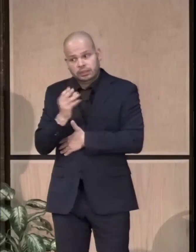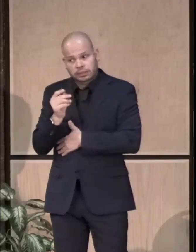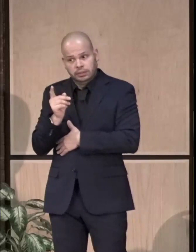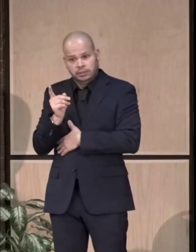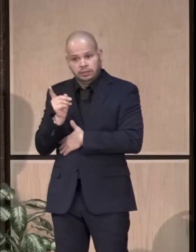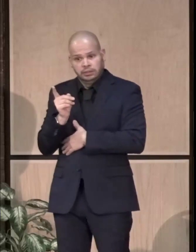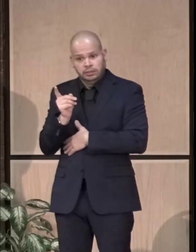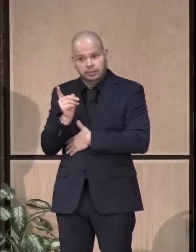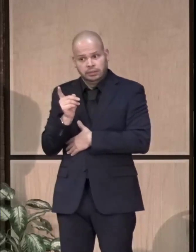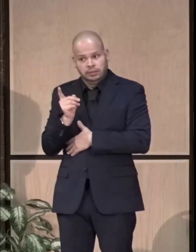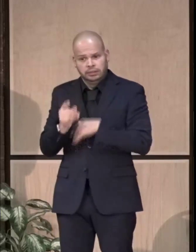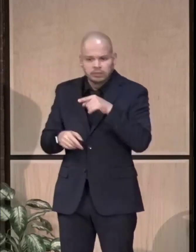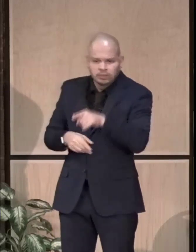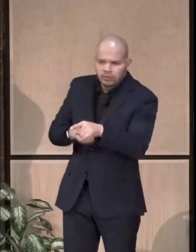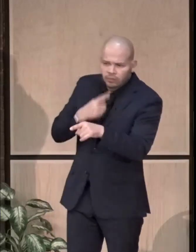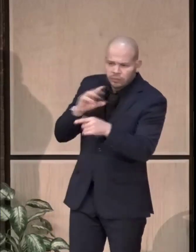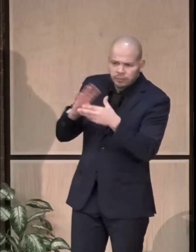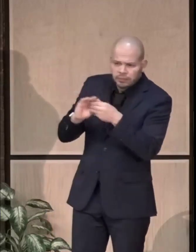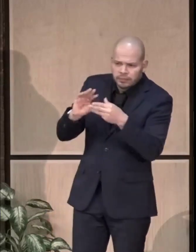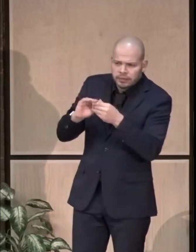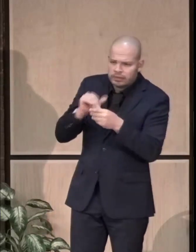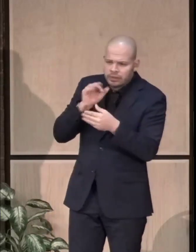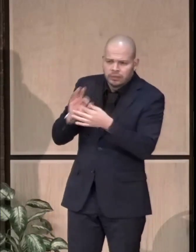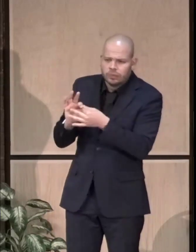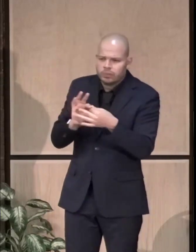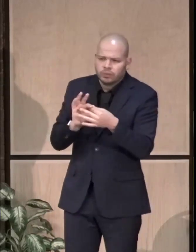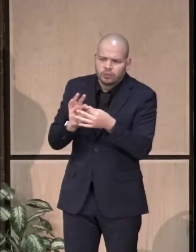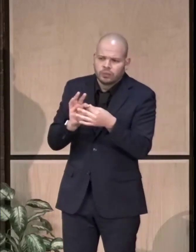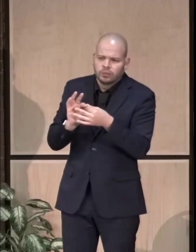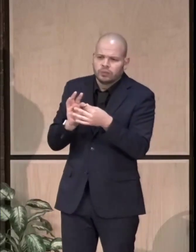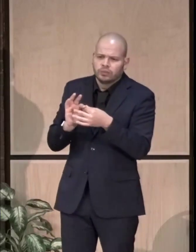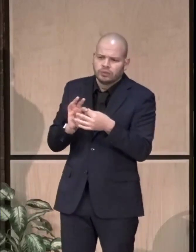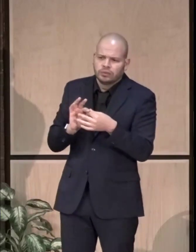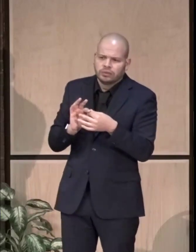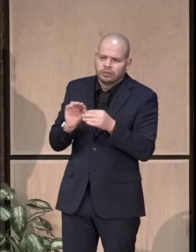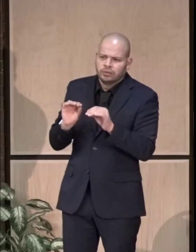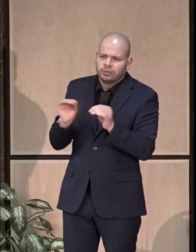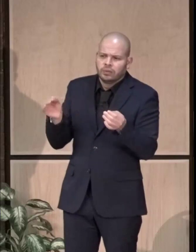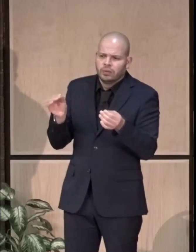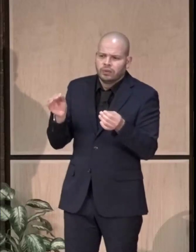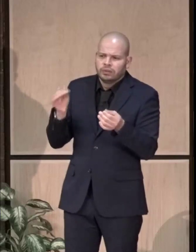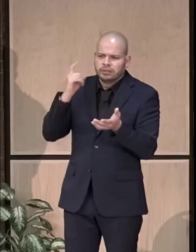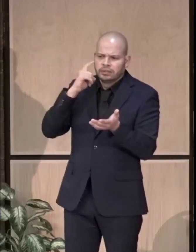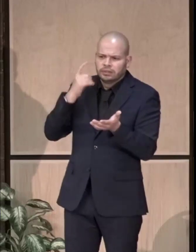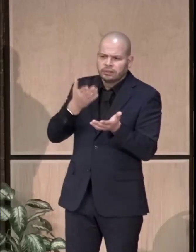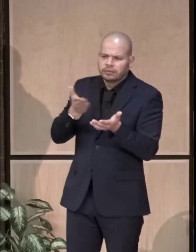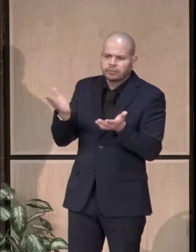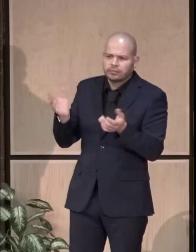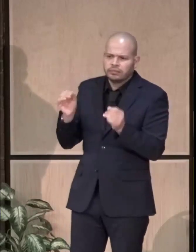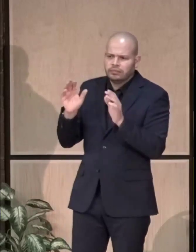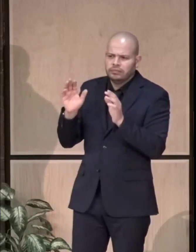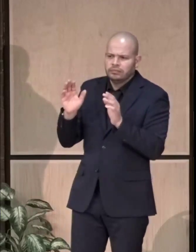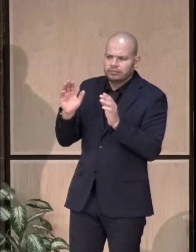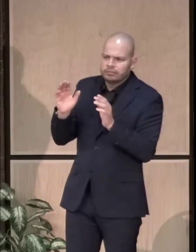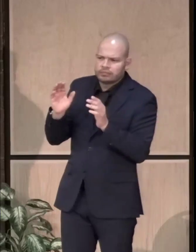be uncooperative or whatever, but there's no sense of you guys pushing in. We just wanted to check well-being. If you